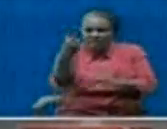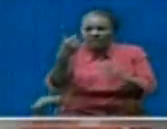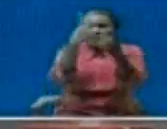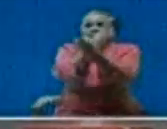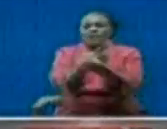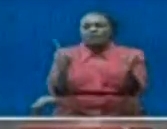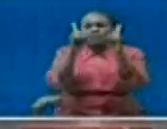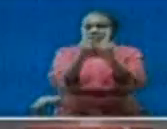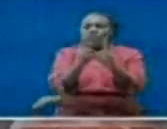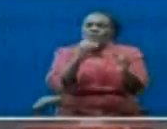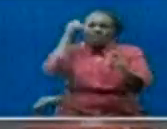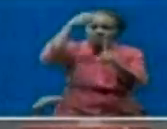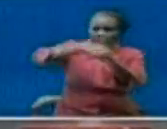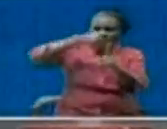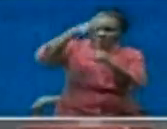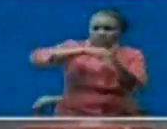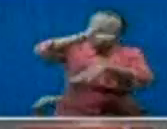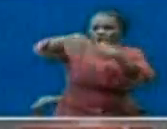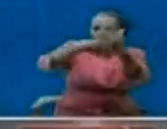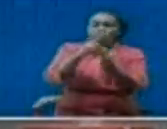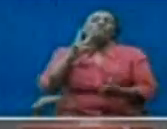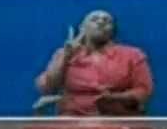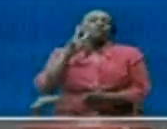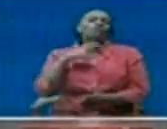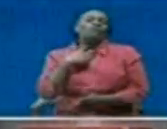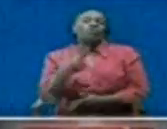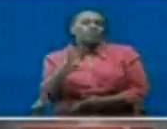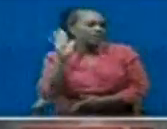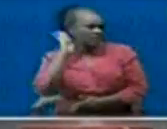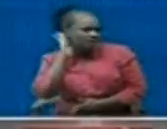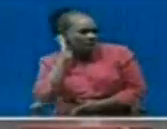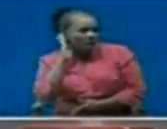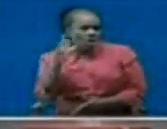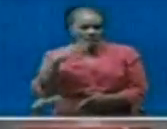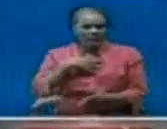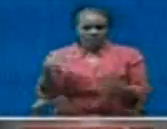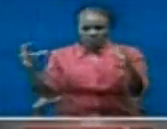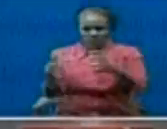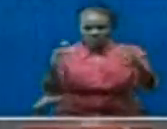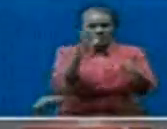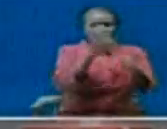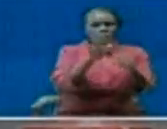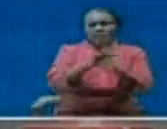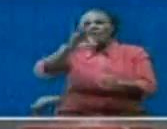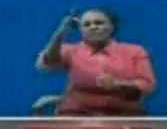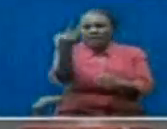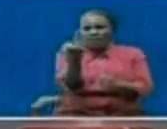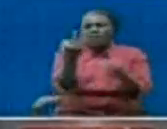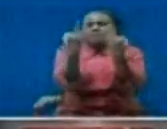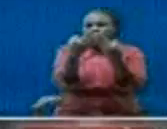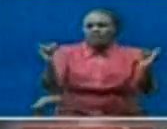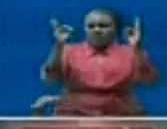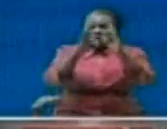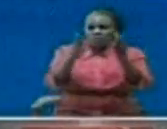liberation. Let us fight for all voices to be heard. We got multi-partisan. That's the format. Our third freedom and our